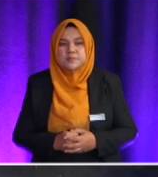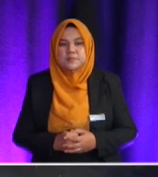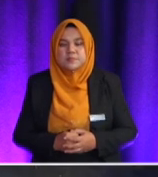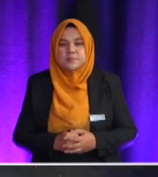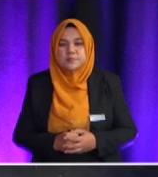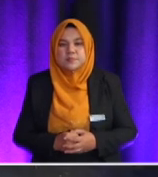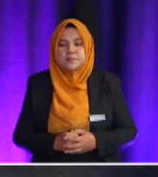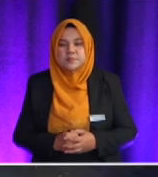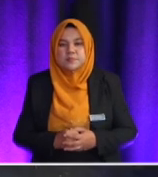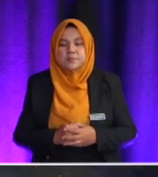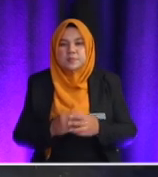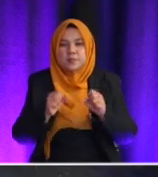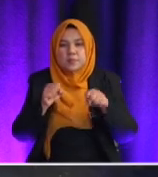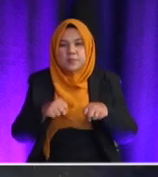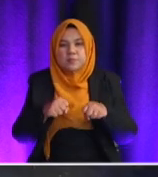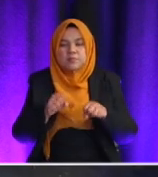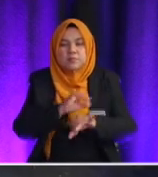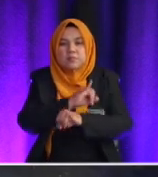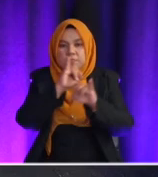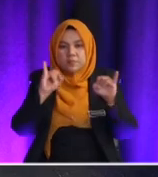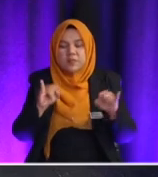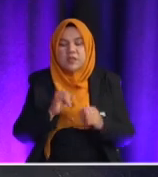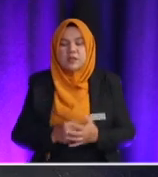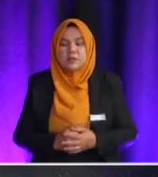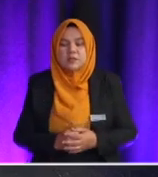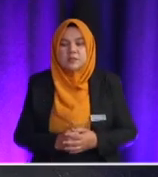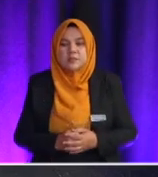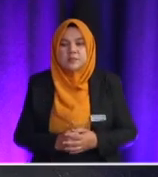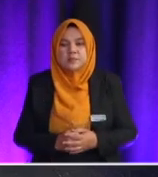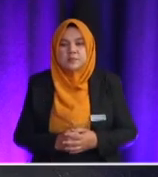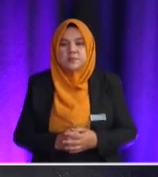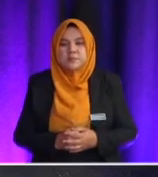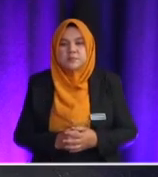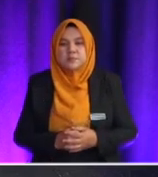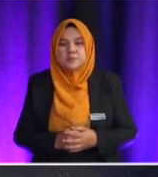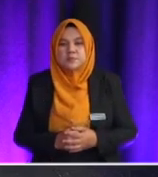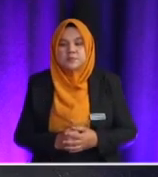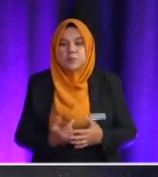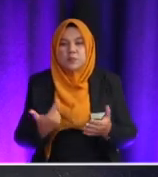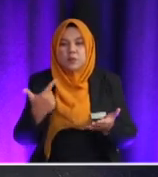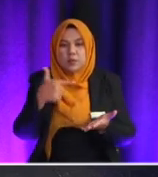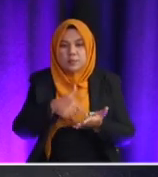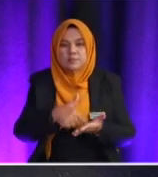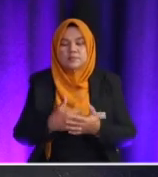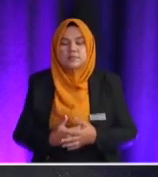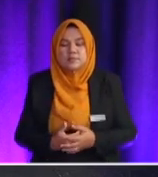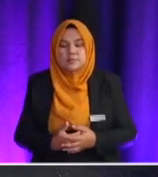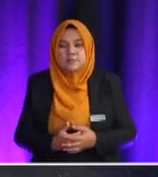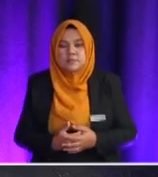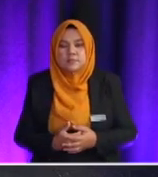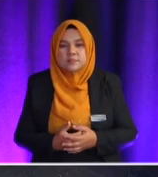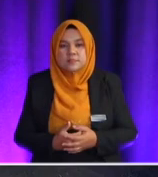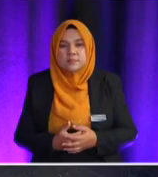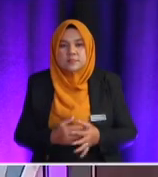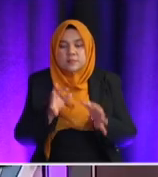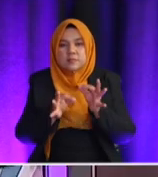I can understand how clear it was to pronounce it well. Now, teacher, another round for, yes, as you mentioned. Yes, another round. All right, so, let's listen. So if